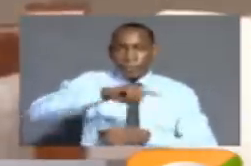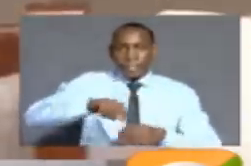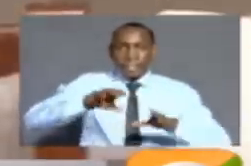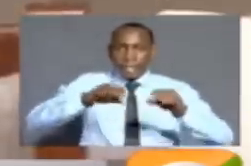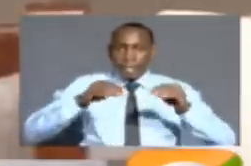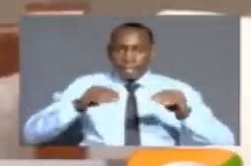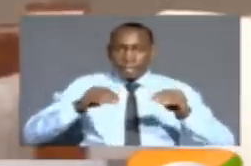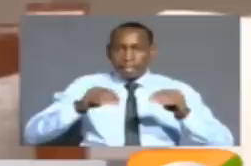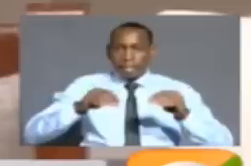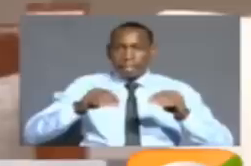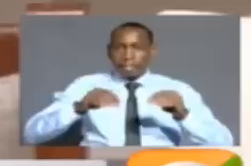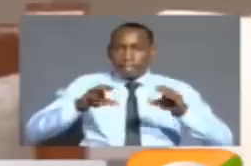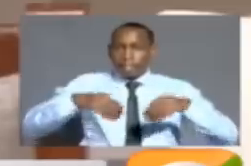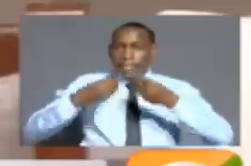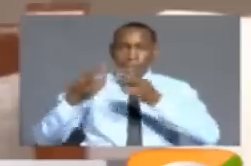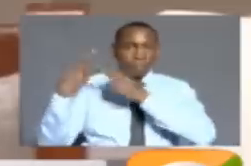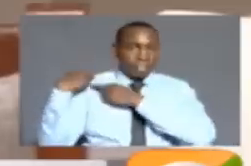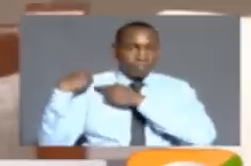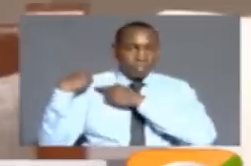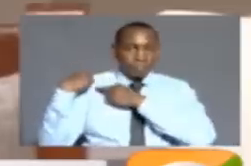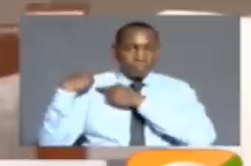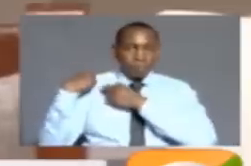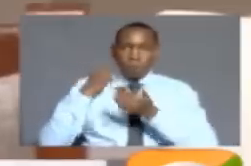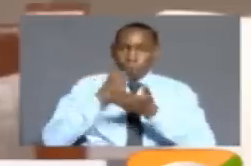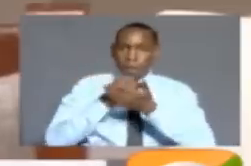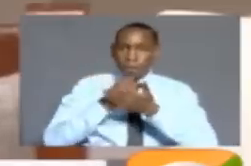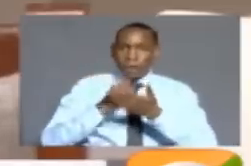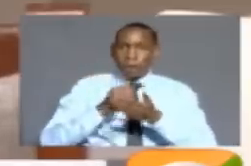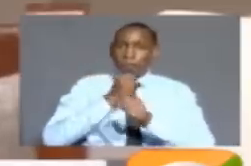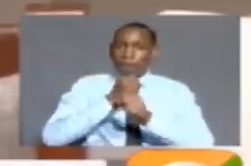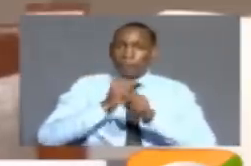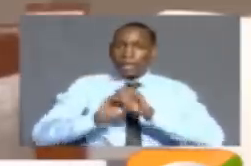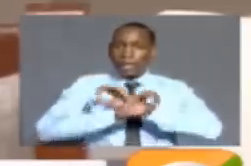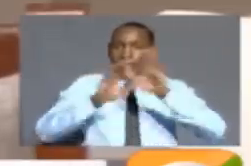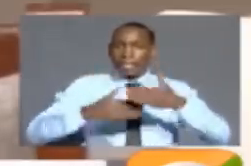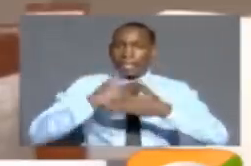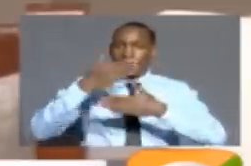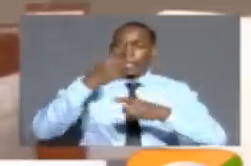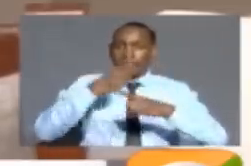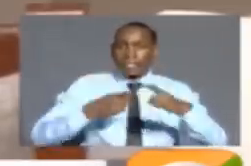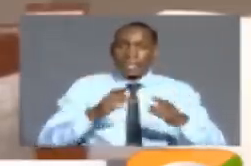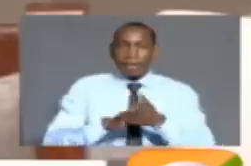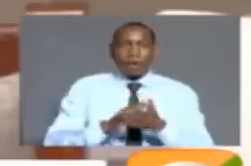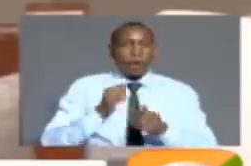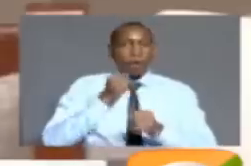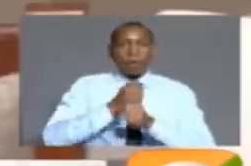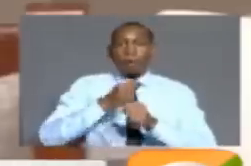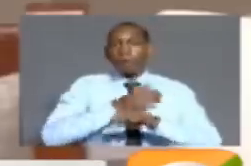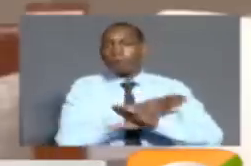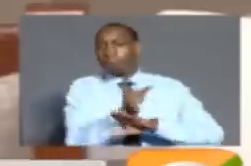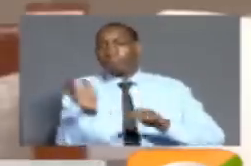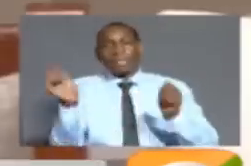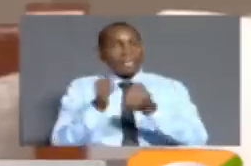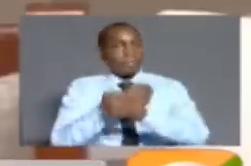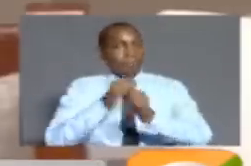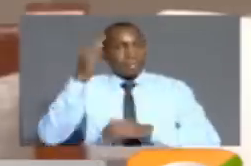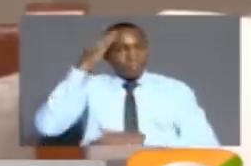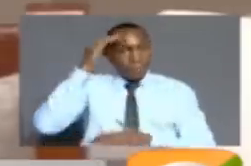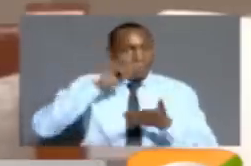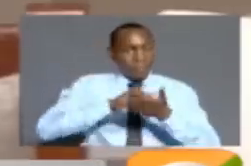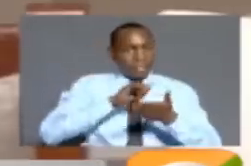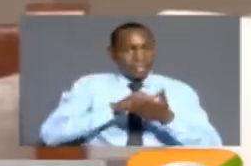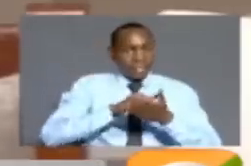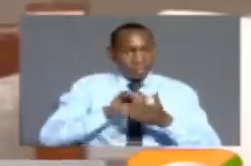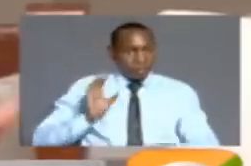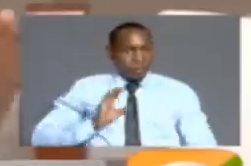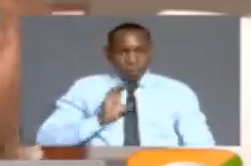them accountable. What they're doing is transparent, so that by the next year, then they won't just go do crazy things, because they know that these guys will